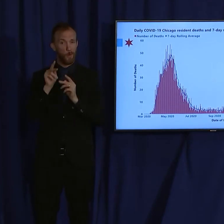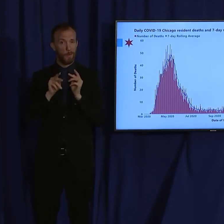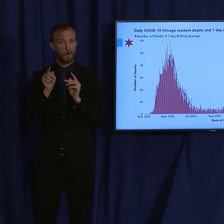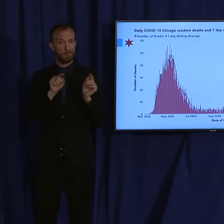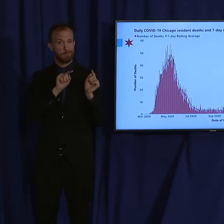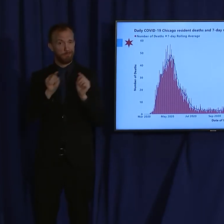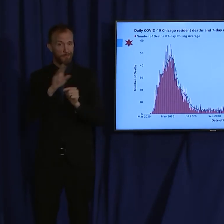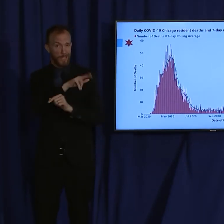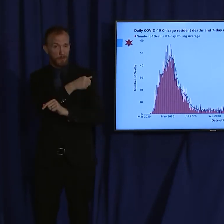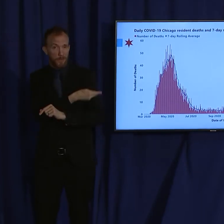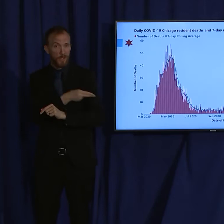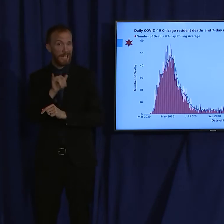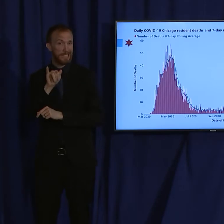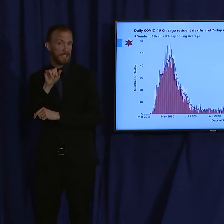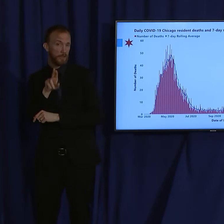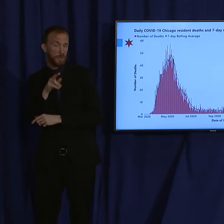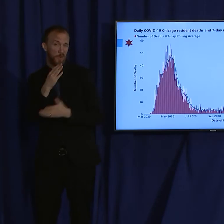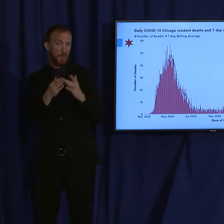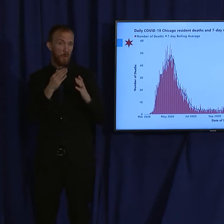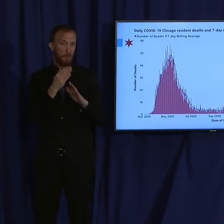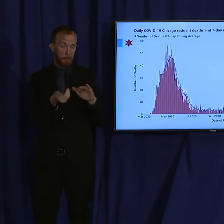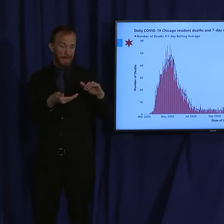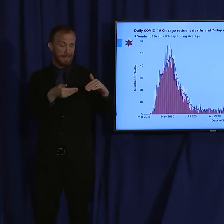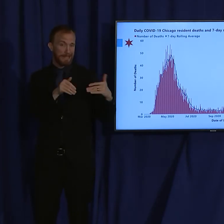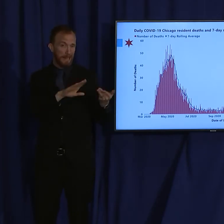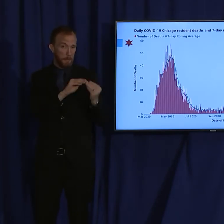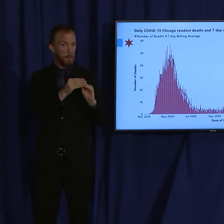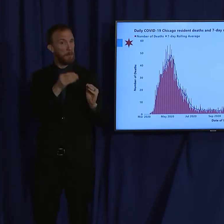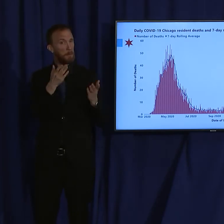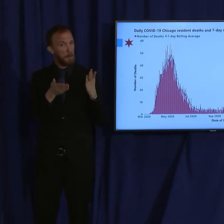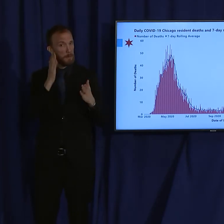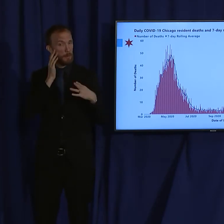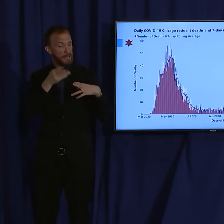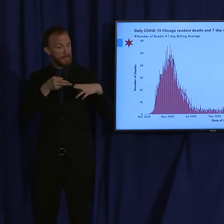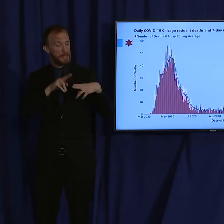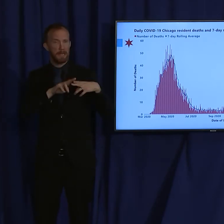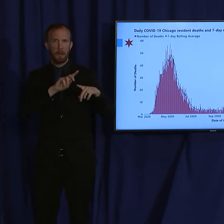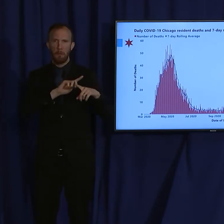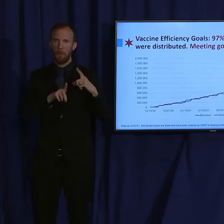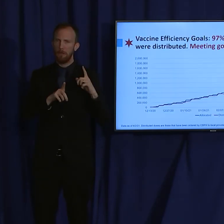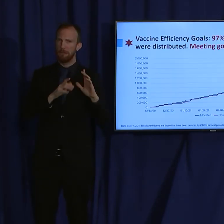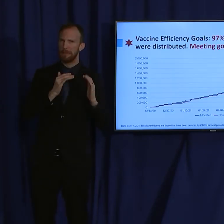small increase there, but at this point, this has also not been a cause for major concern.